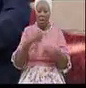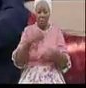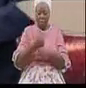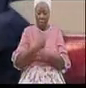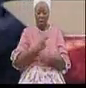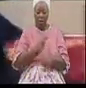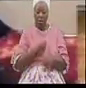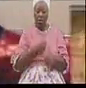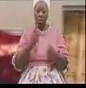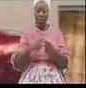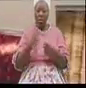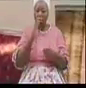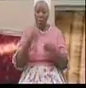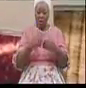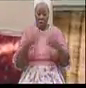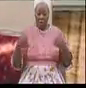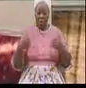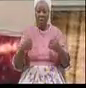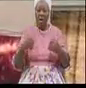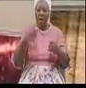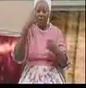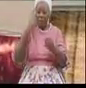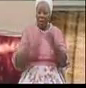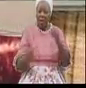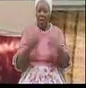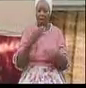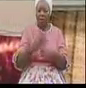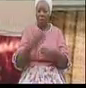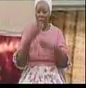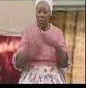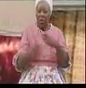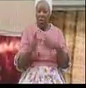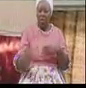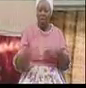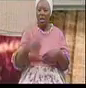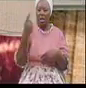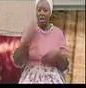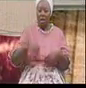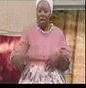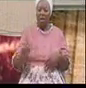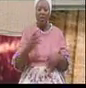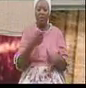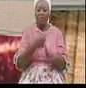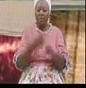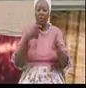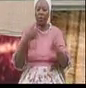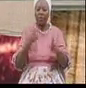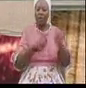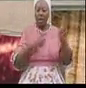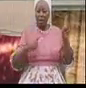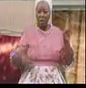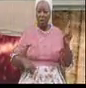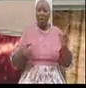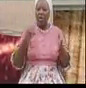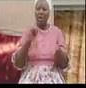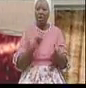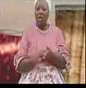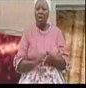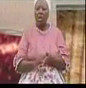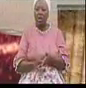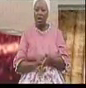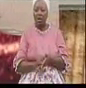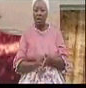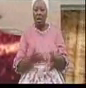be separated finally, completely, eternally from the Lord, that gets